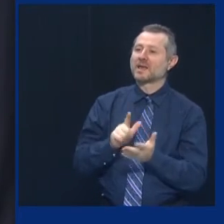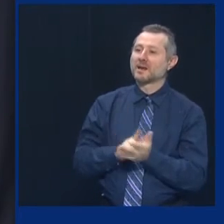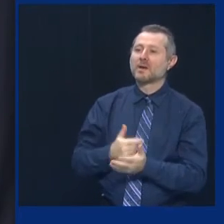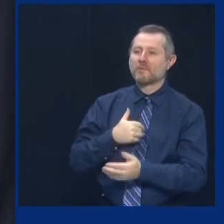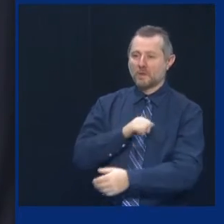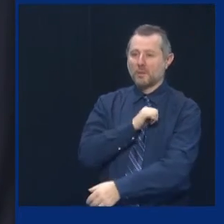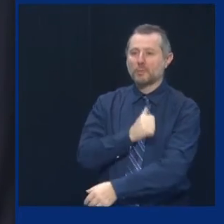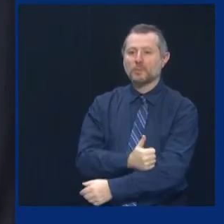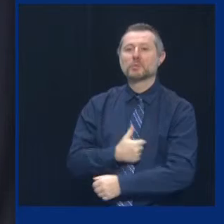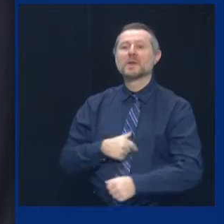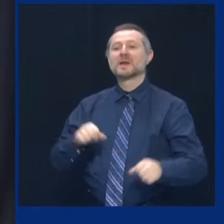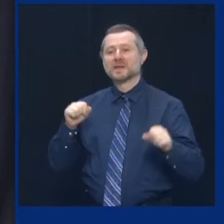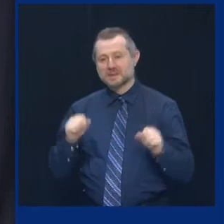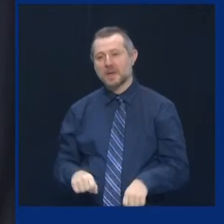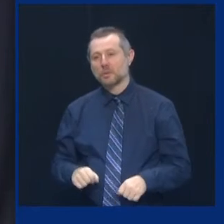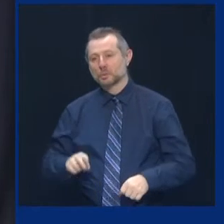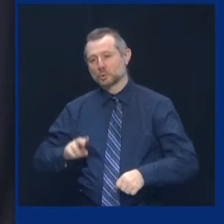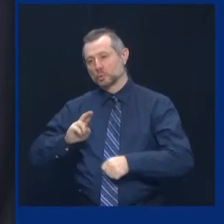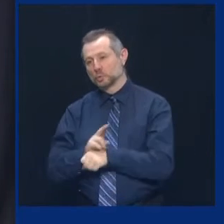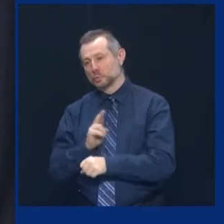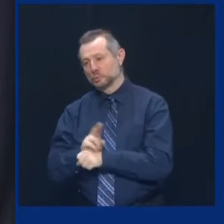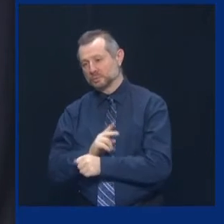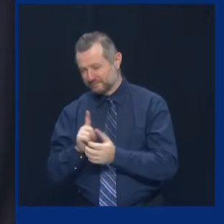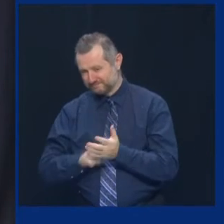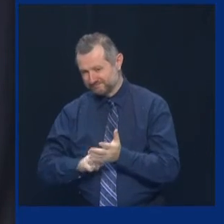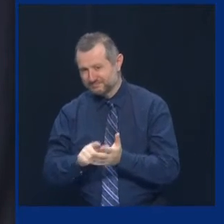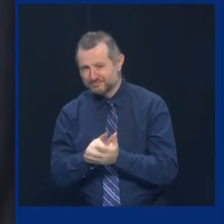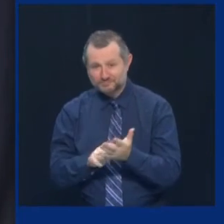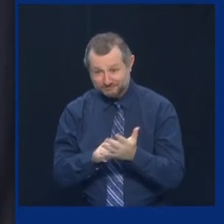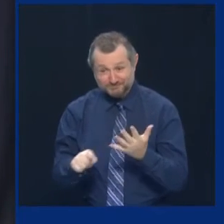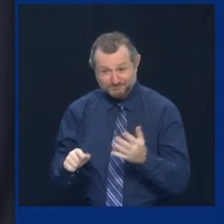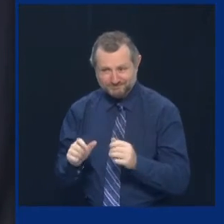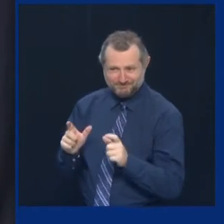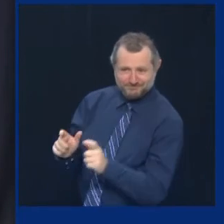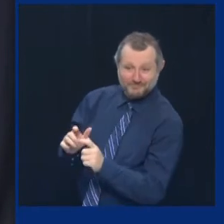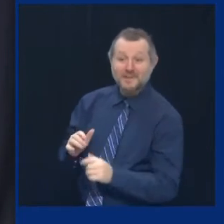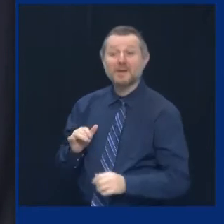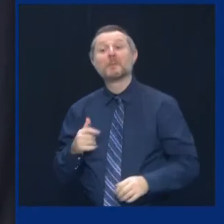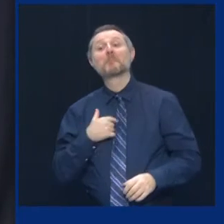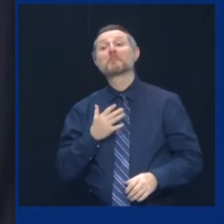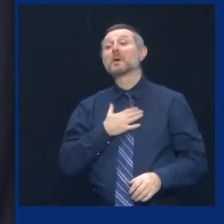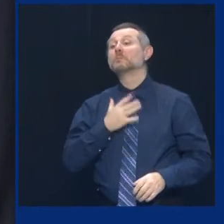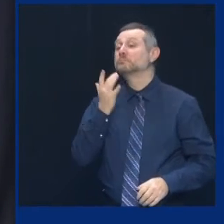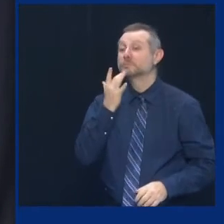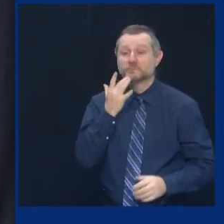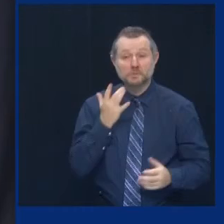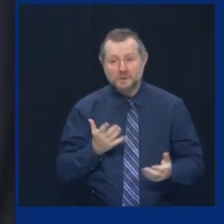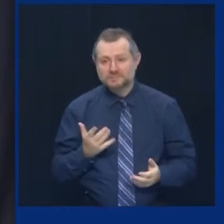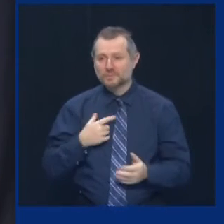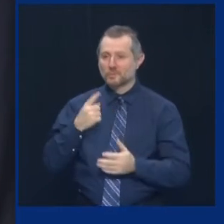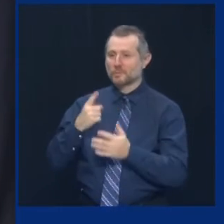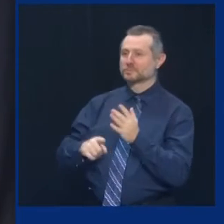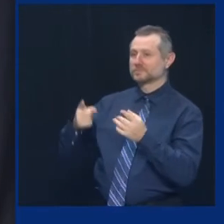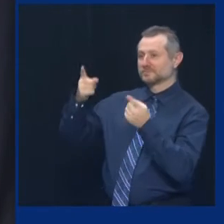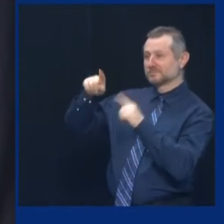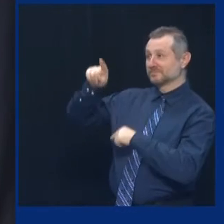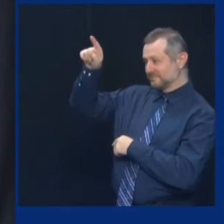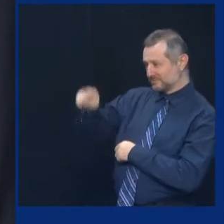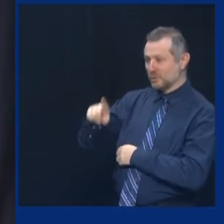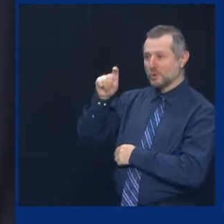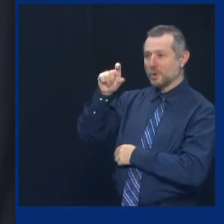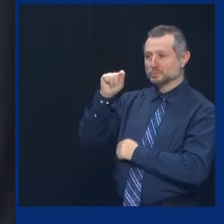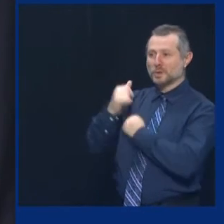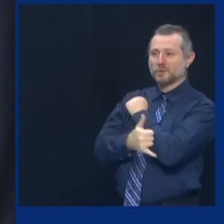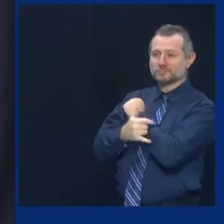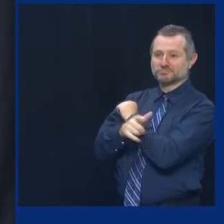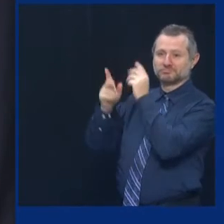can assert. But my preference would be what the other countries did. U.S. should halt travel until